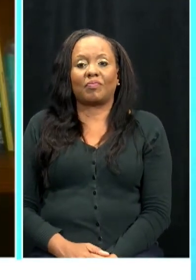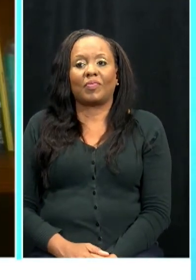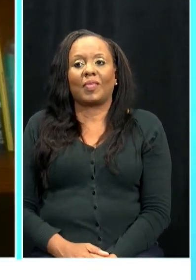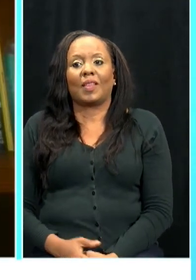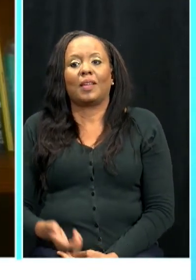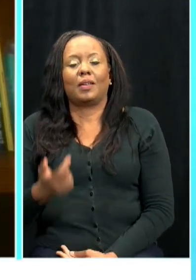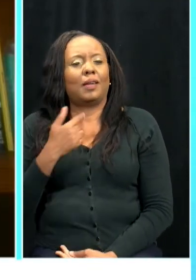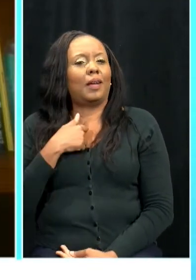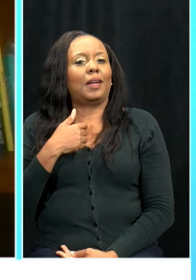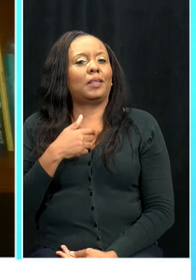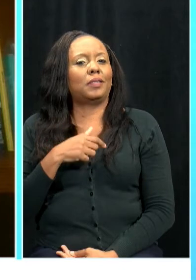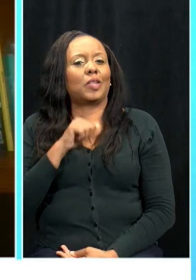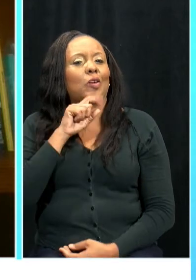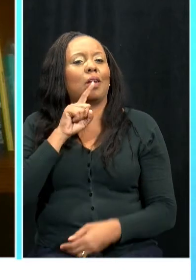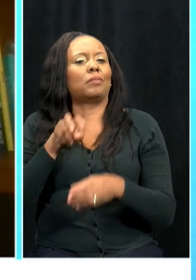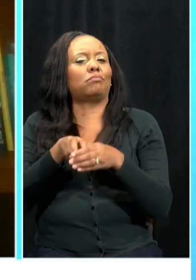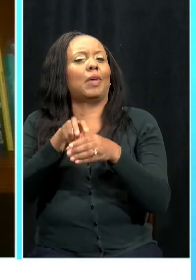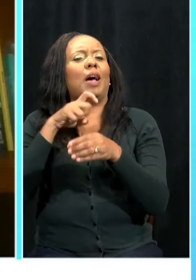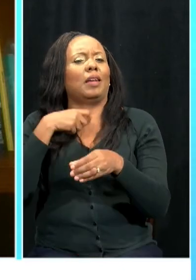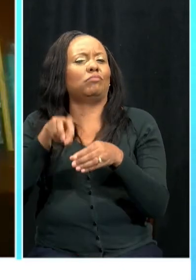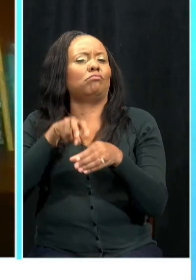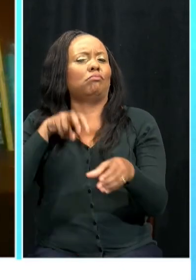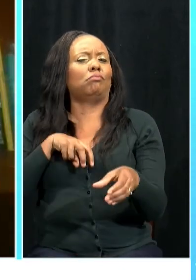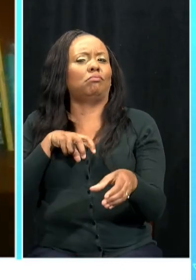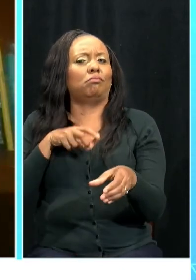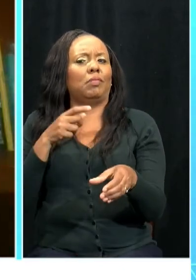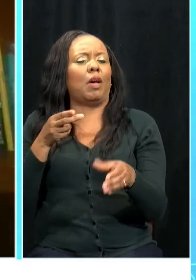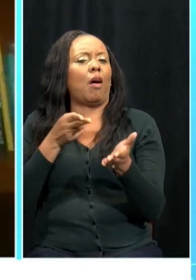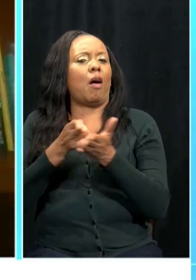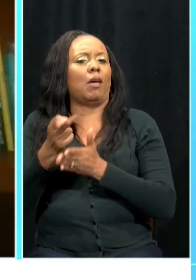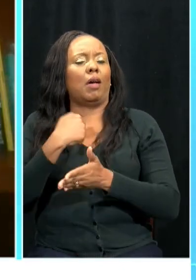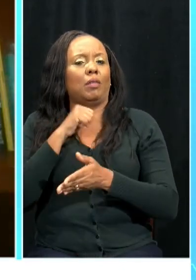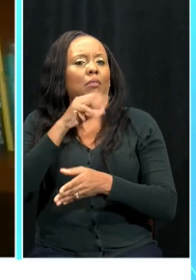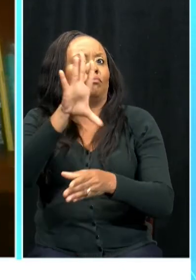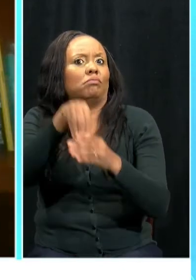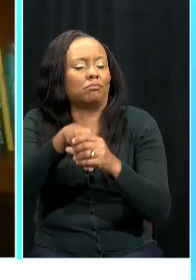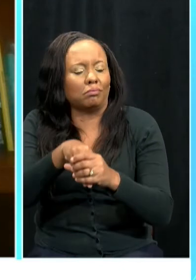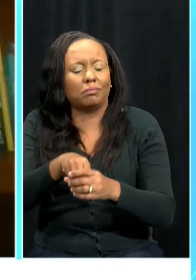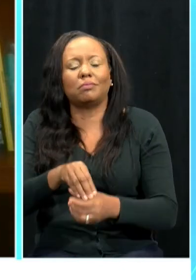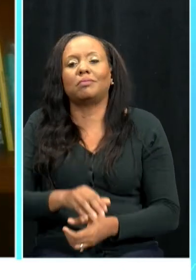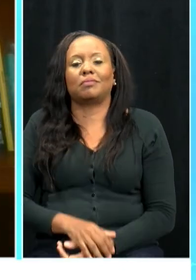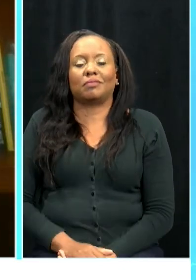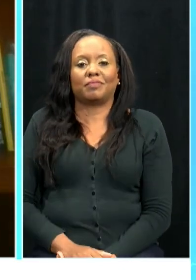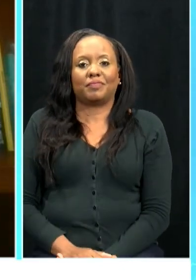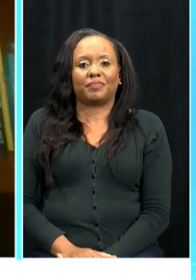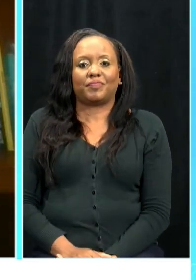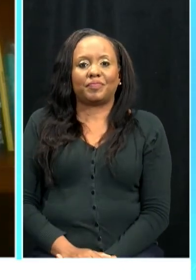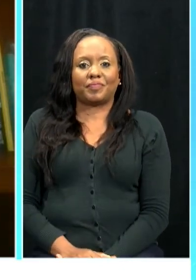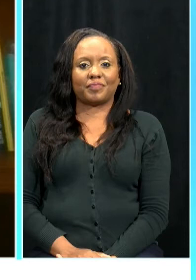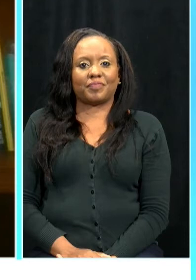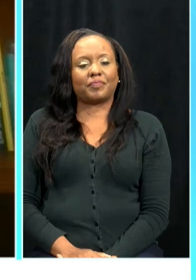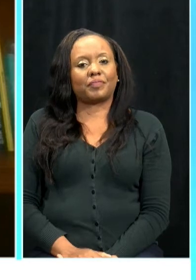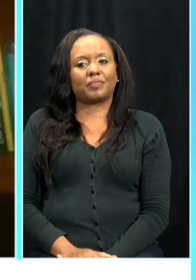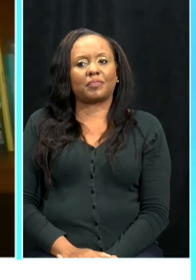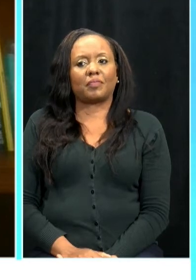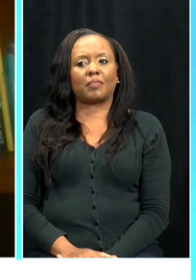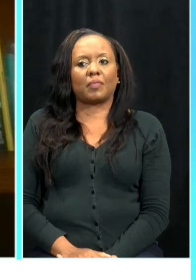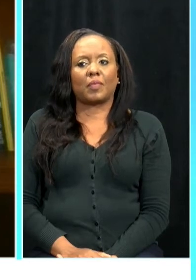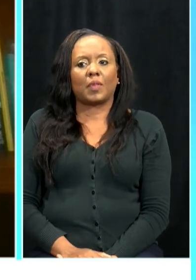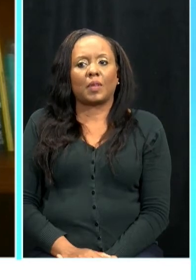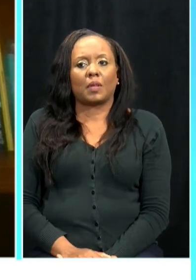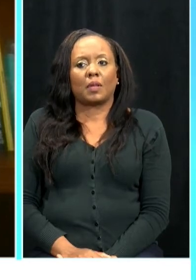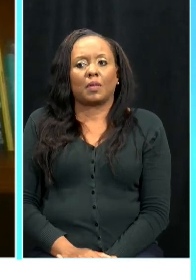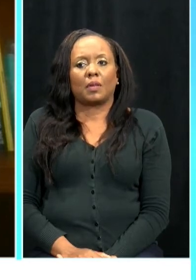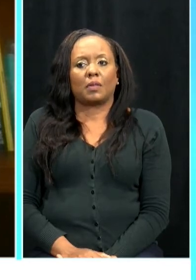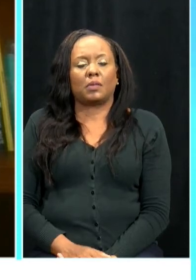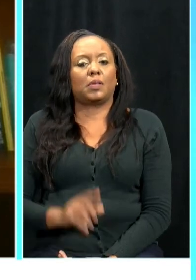involved. I wouldn't like to say that I was involved because, quite honestly, I was not. But what I can tell you about San Lucia is that, to me, the only thing that was done differently was the big